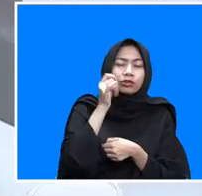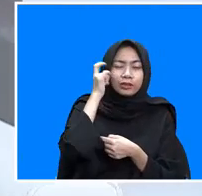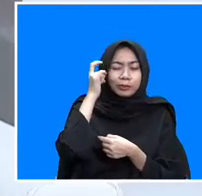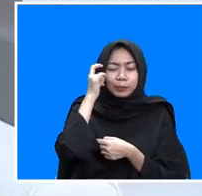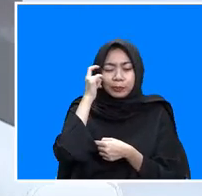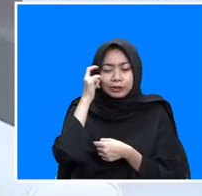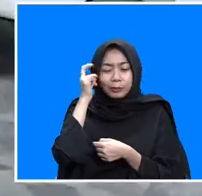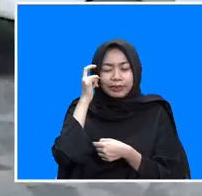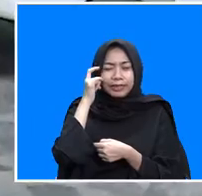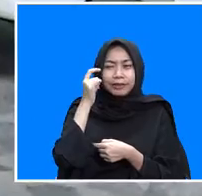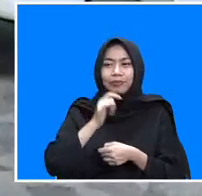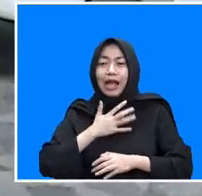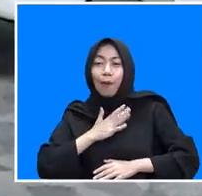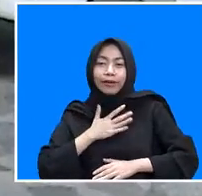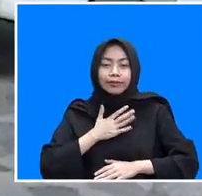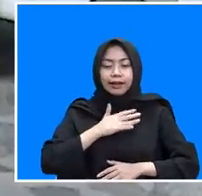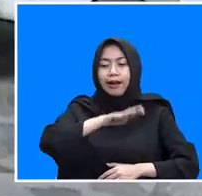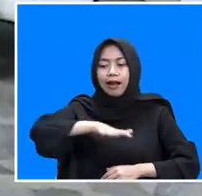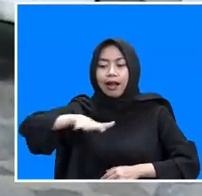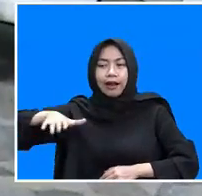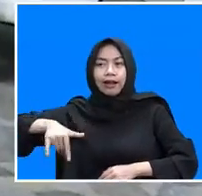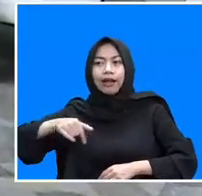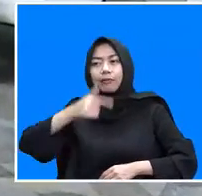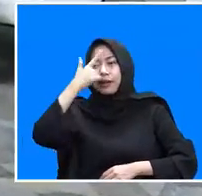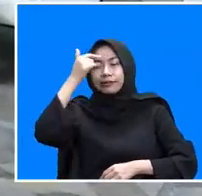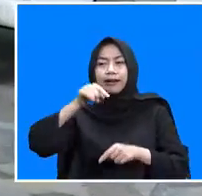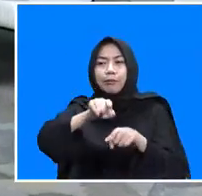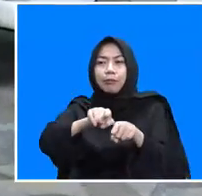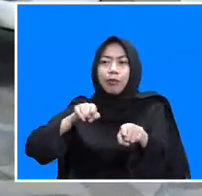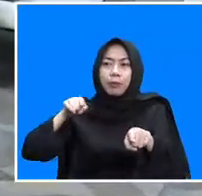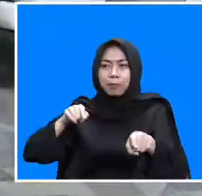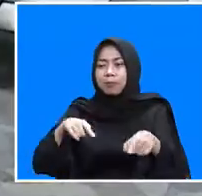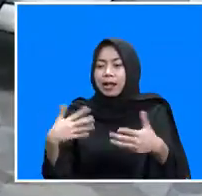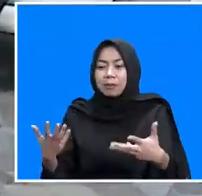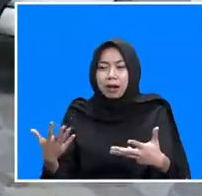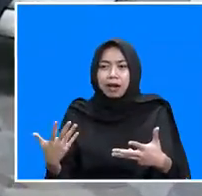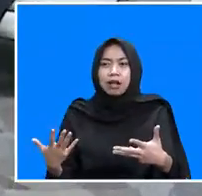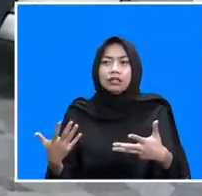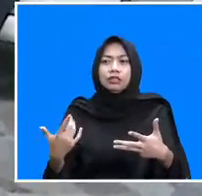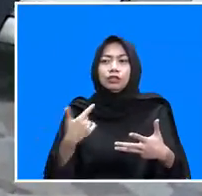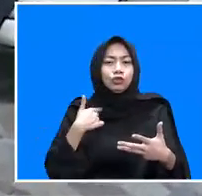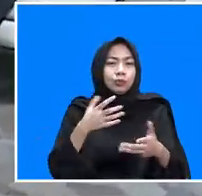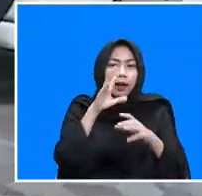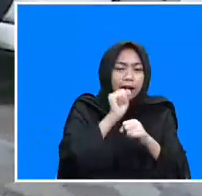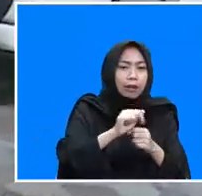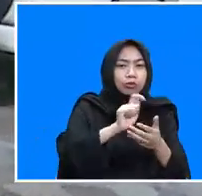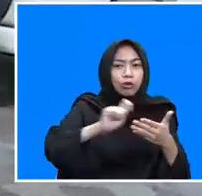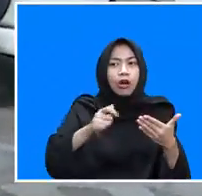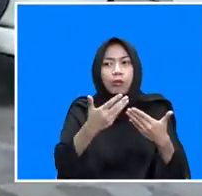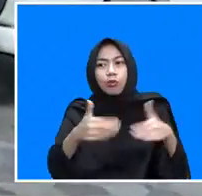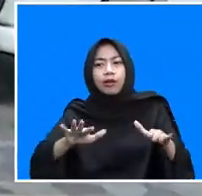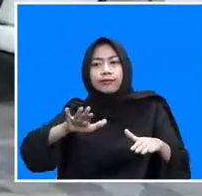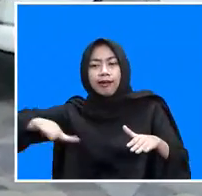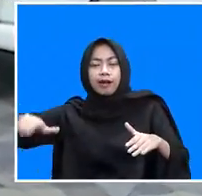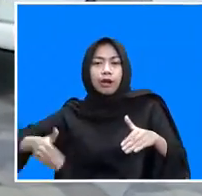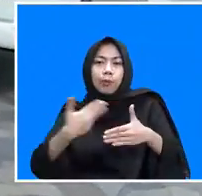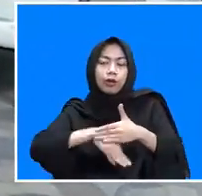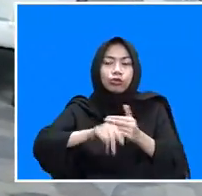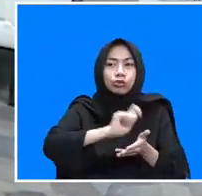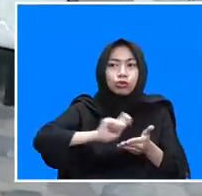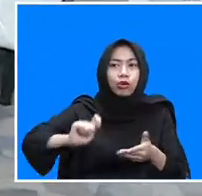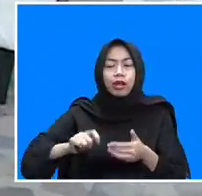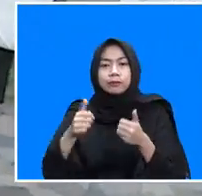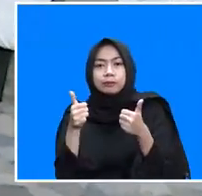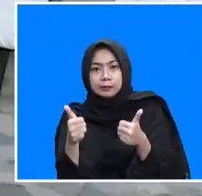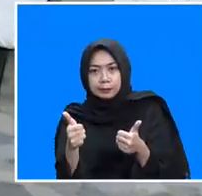learning loss due to the, obviously disruptions that, schools weren't open, children weren't able to go back to school. So there's a great deal